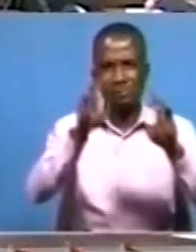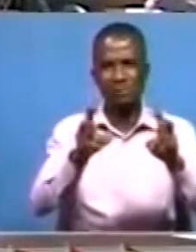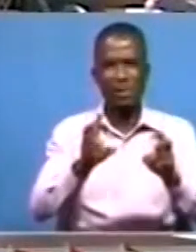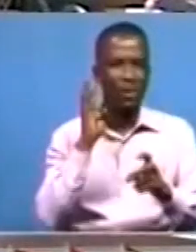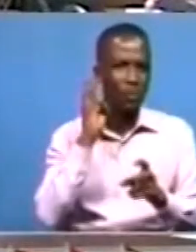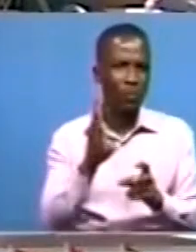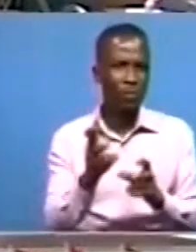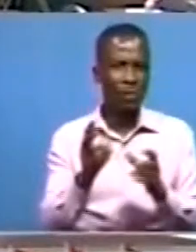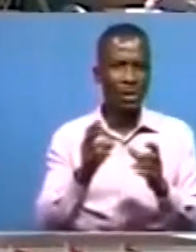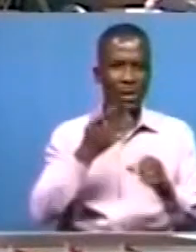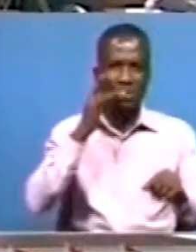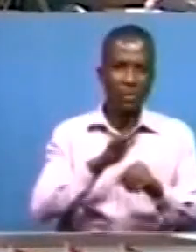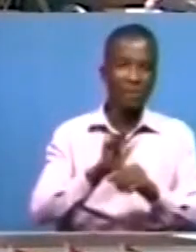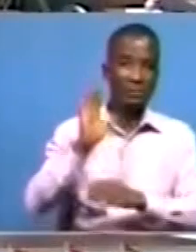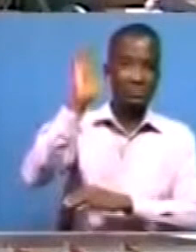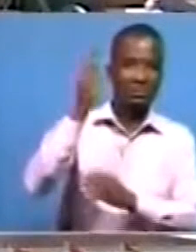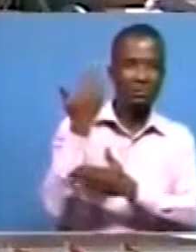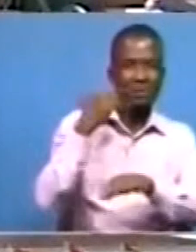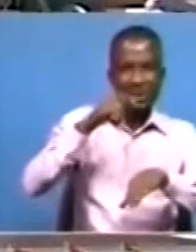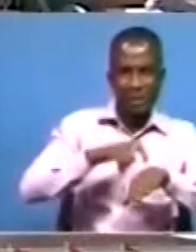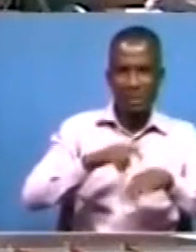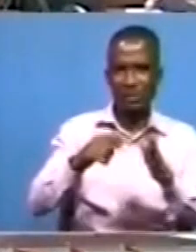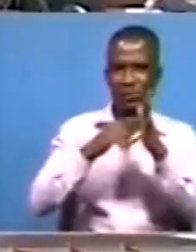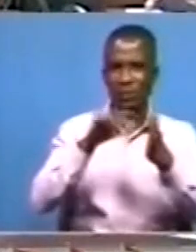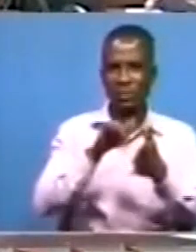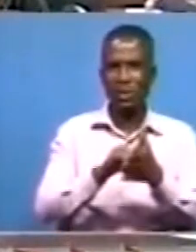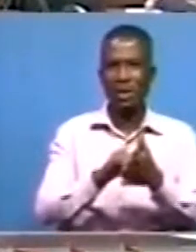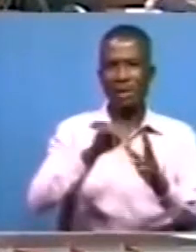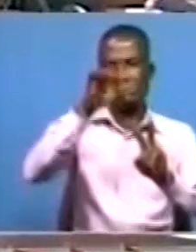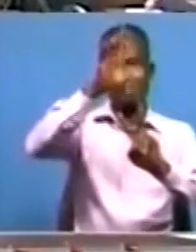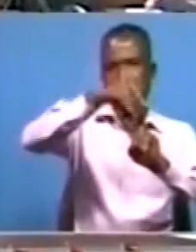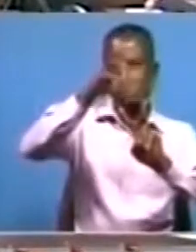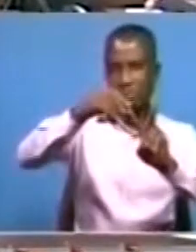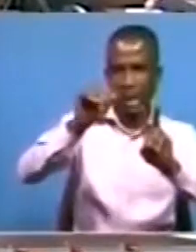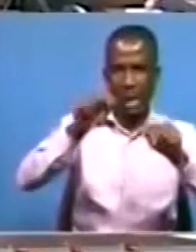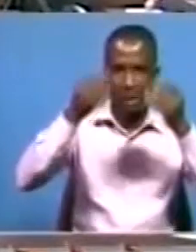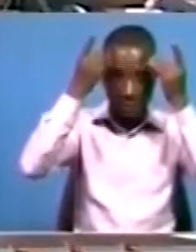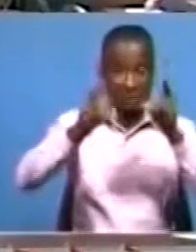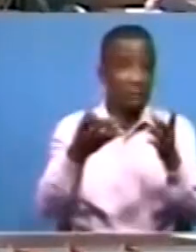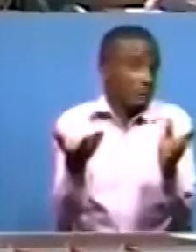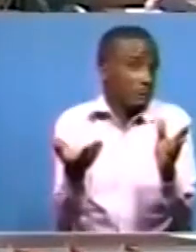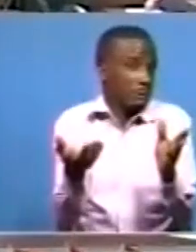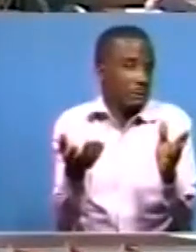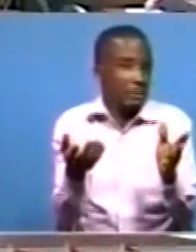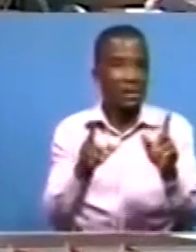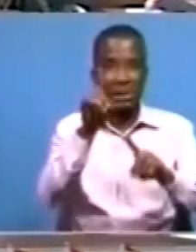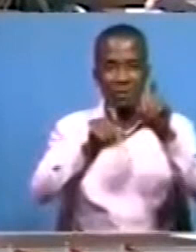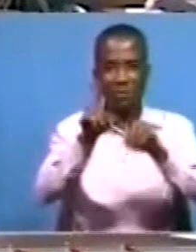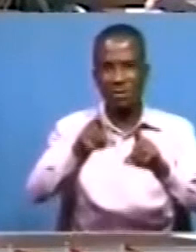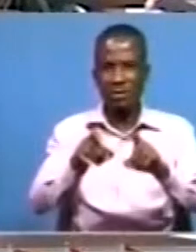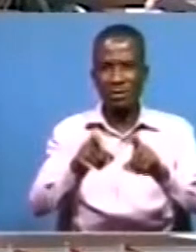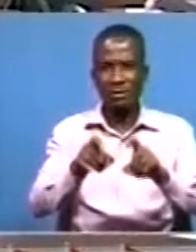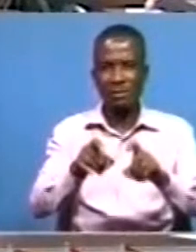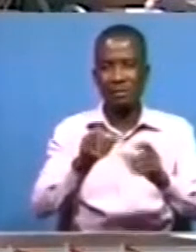as part of an affidavit in opposition indicating the options the petitioner could exercise if the interrogatories and other applications